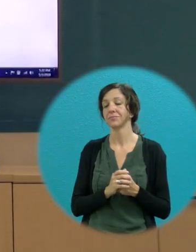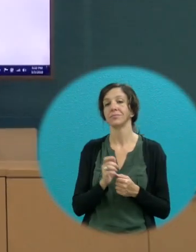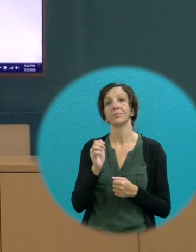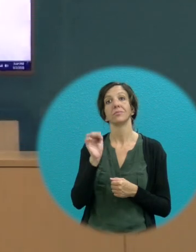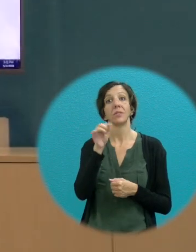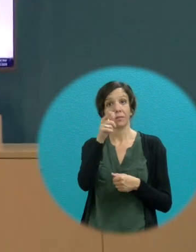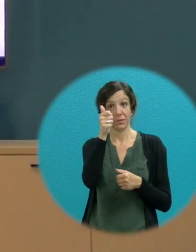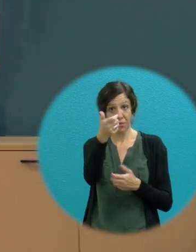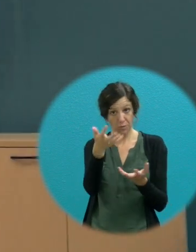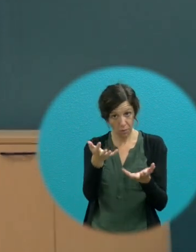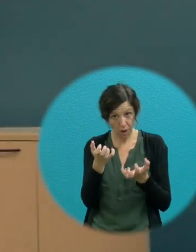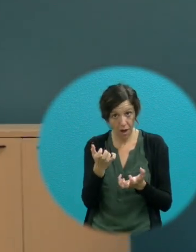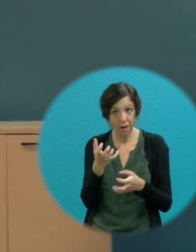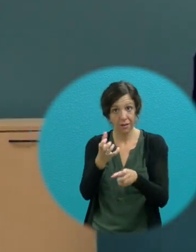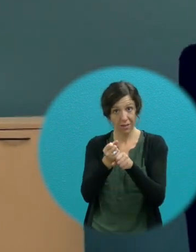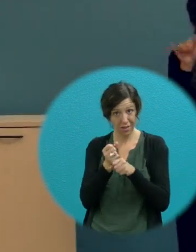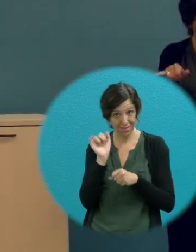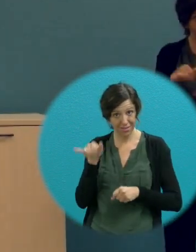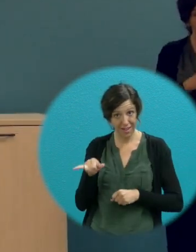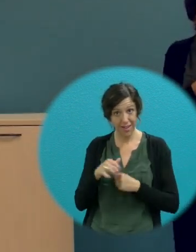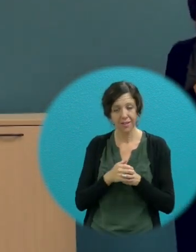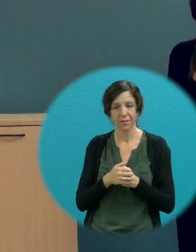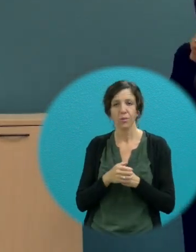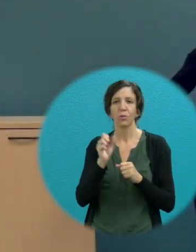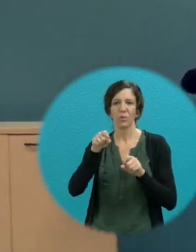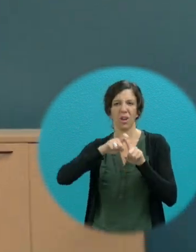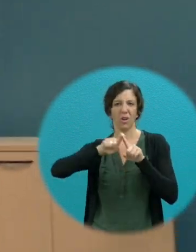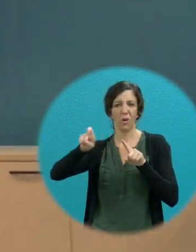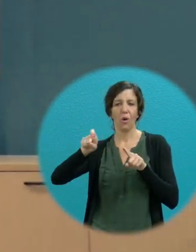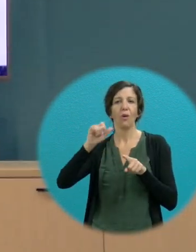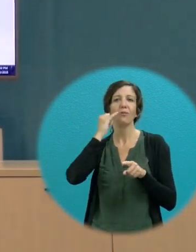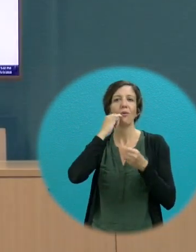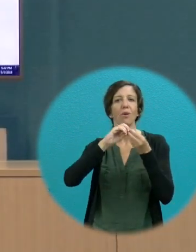one, you may call, and I have our phone number on here. It's